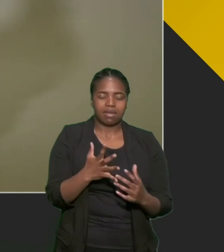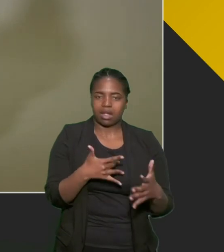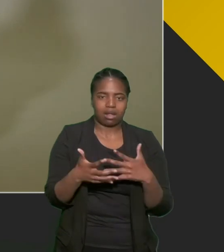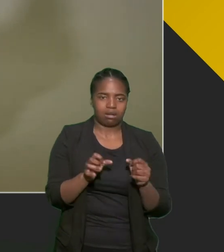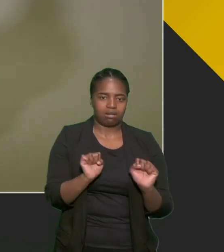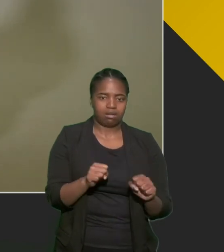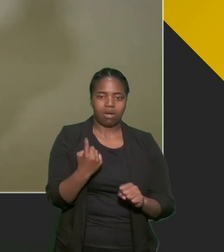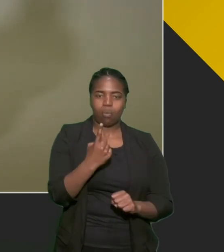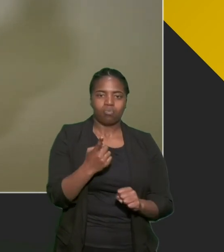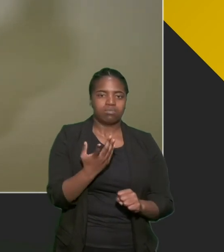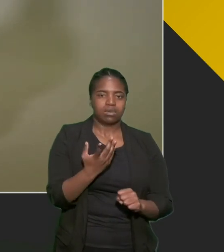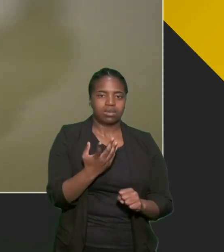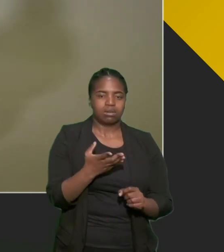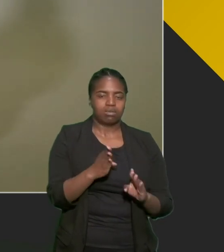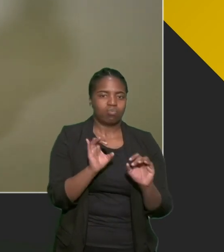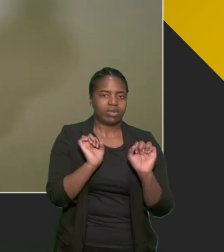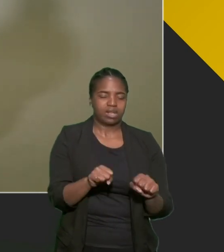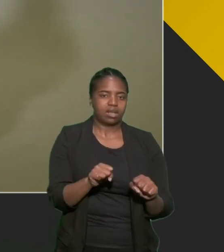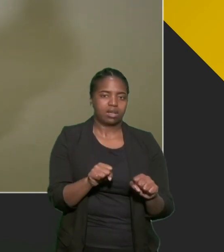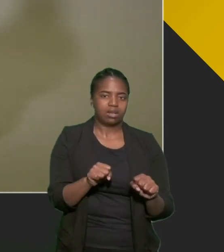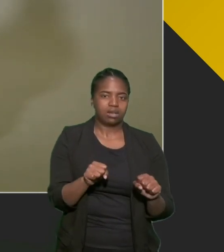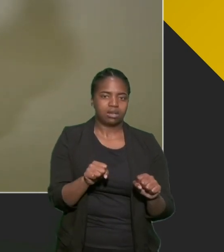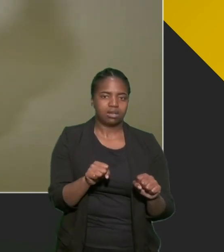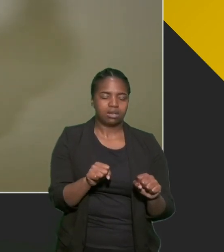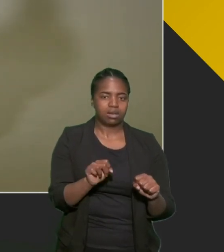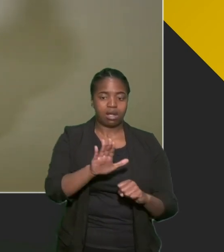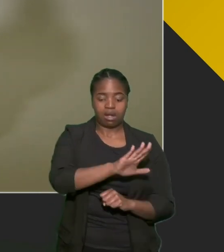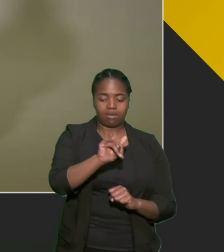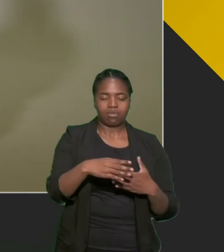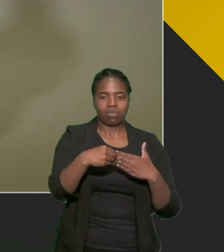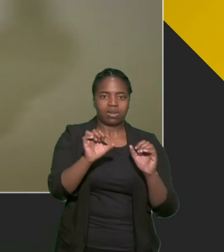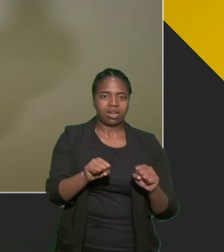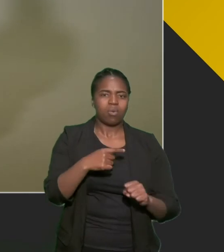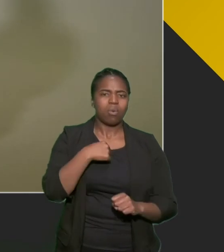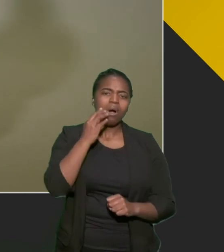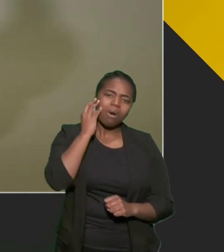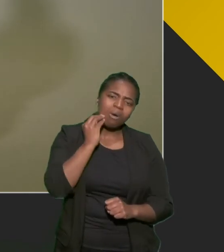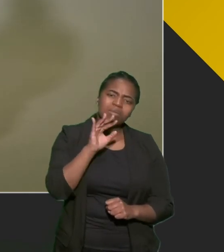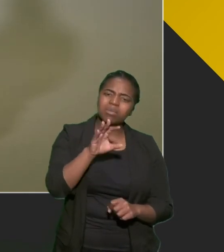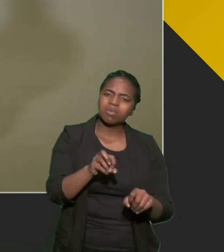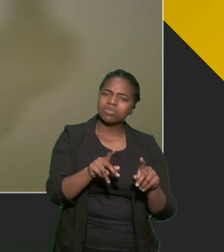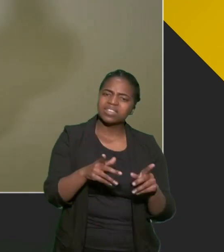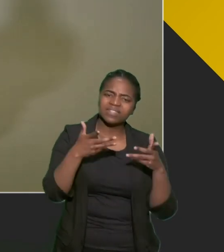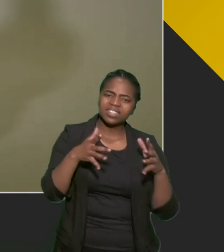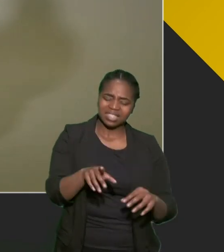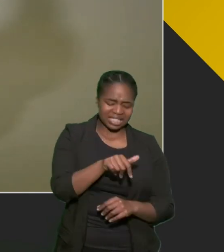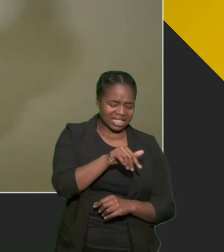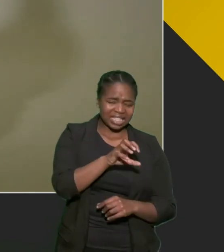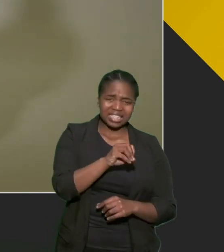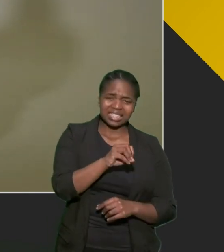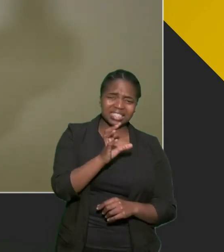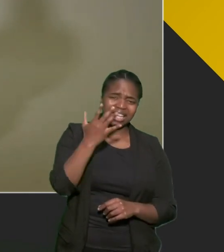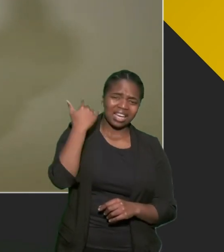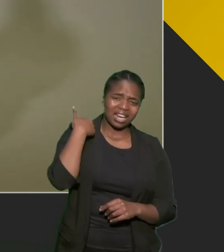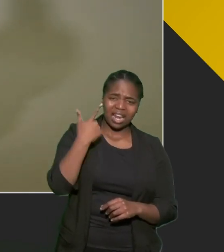think it is the only way to take this continent forward, because all people have had their opportunity since the 60s when the first